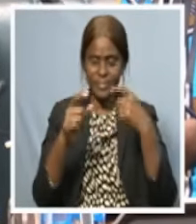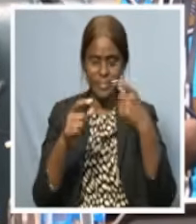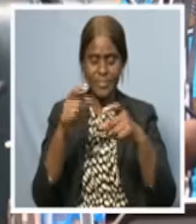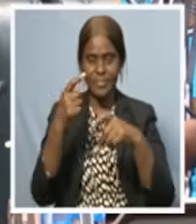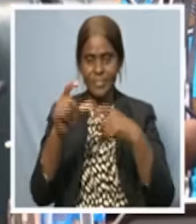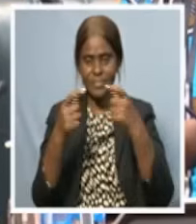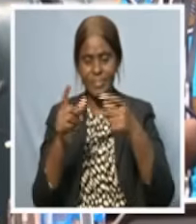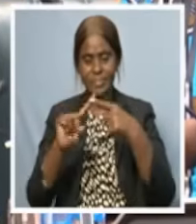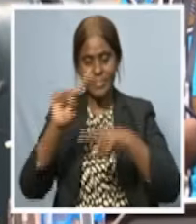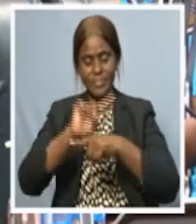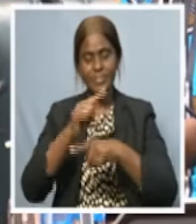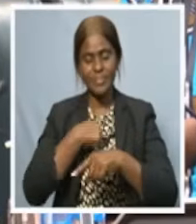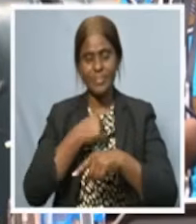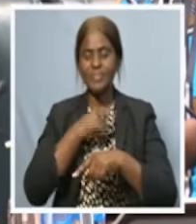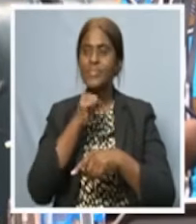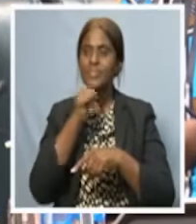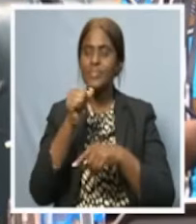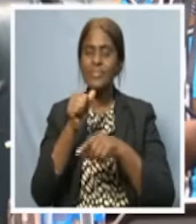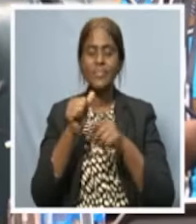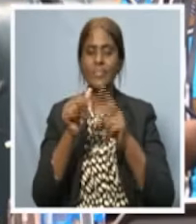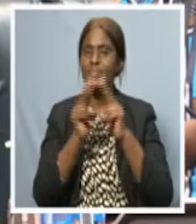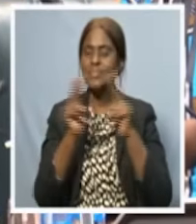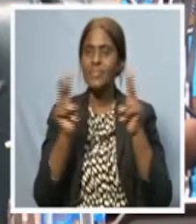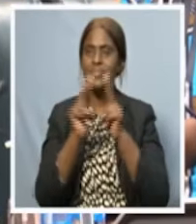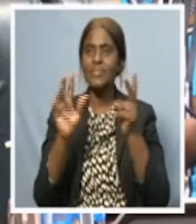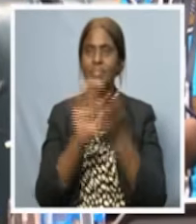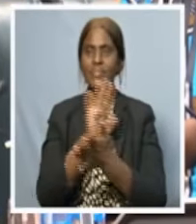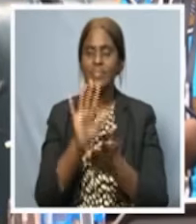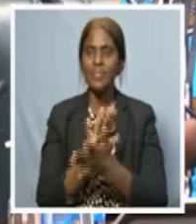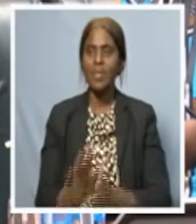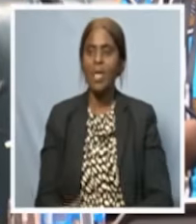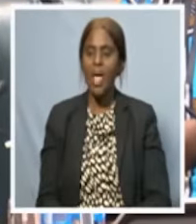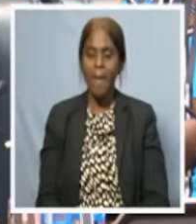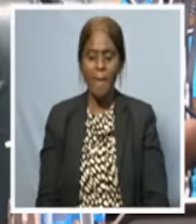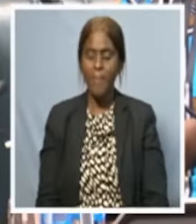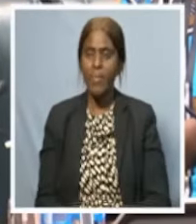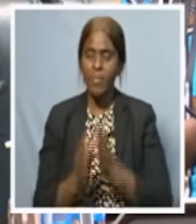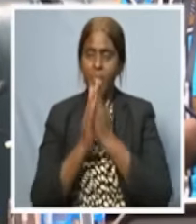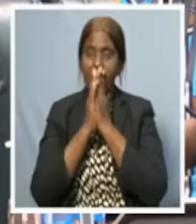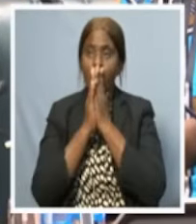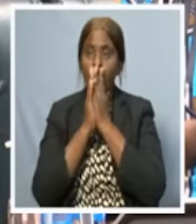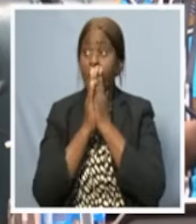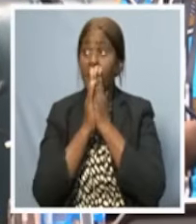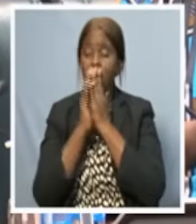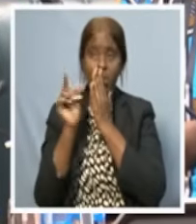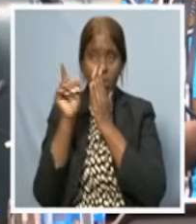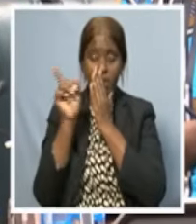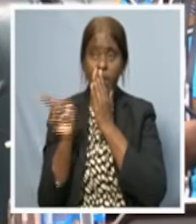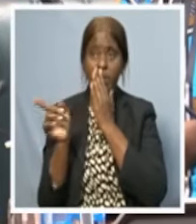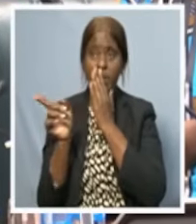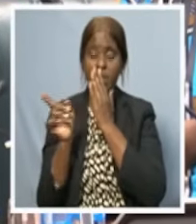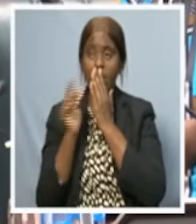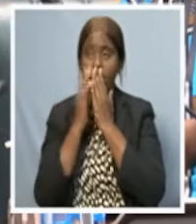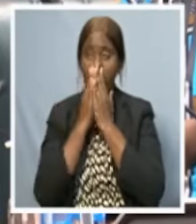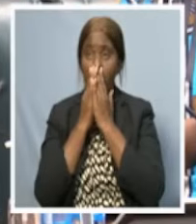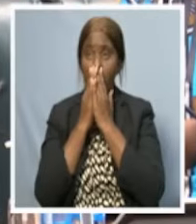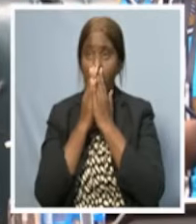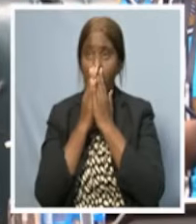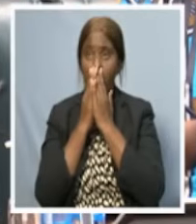and today I will not be very fast. I want to be very slow so that they